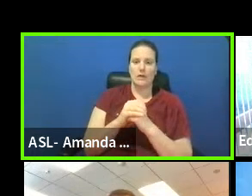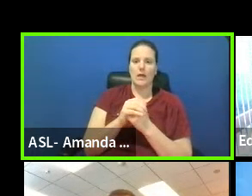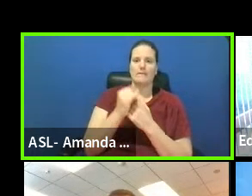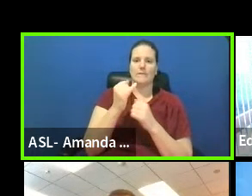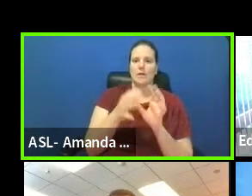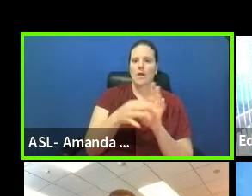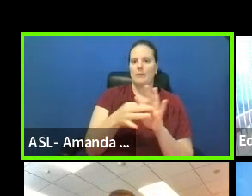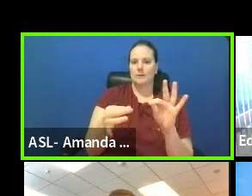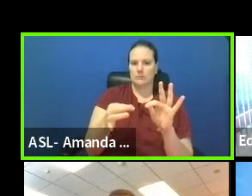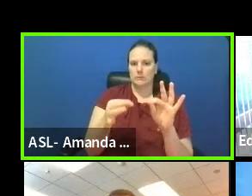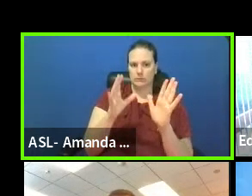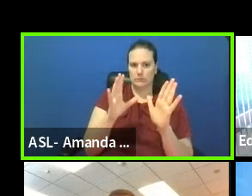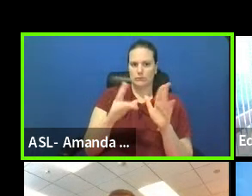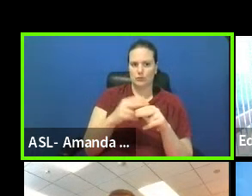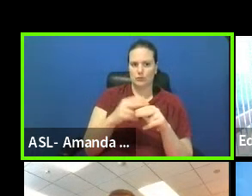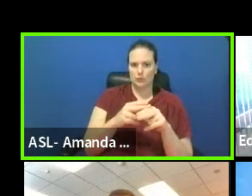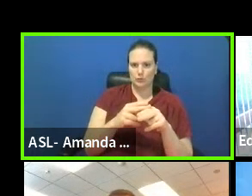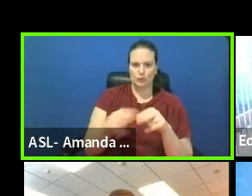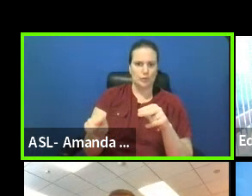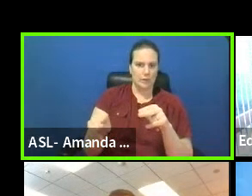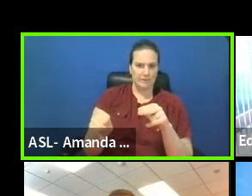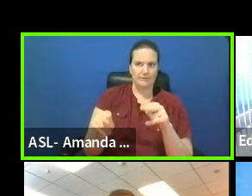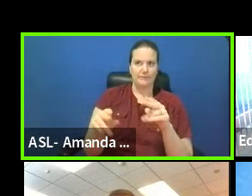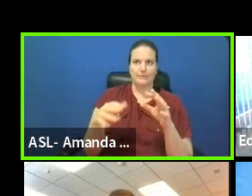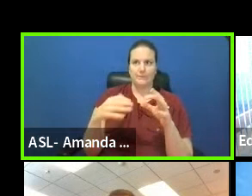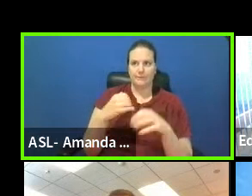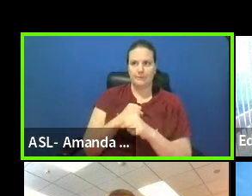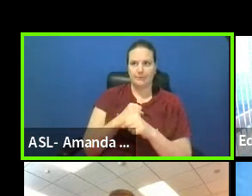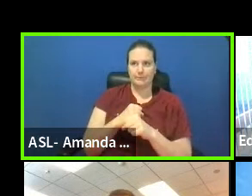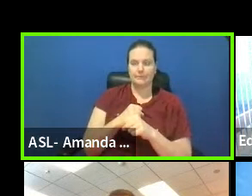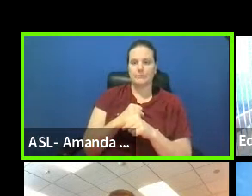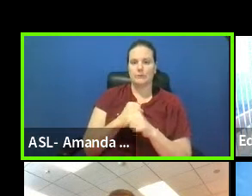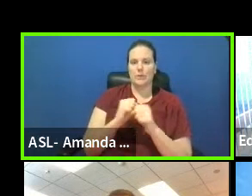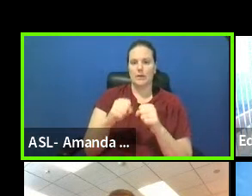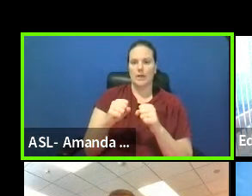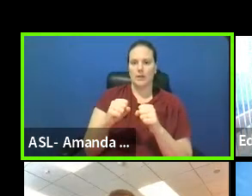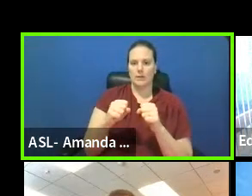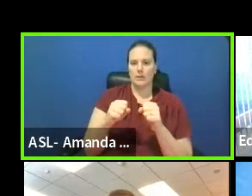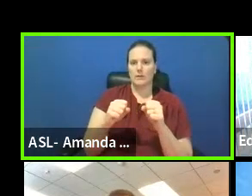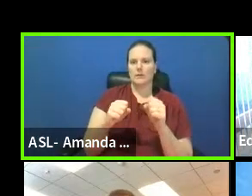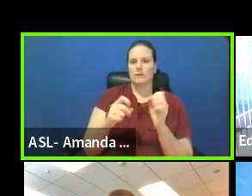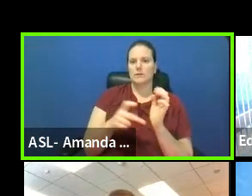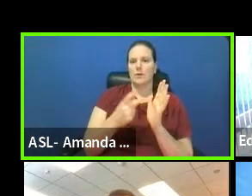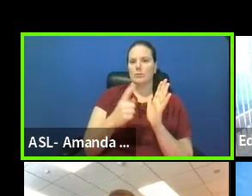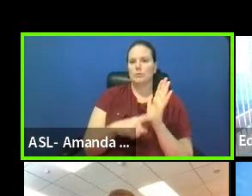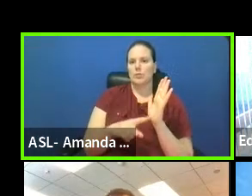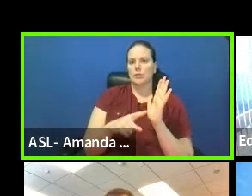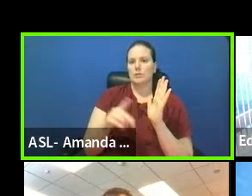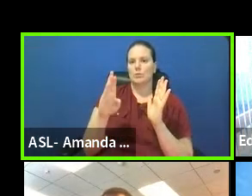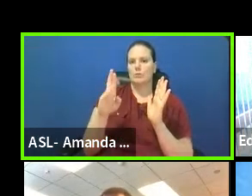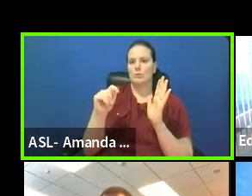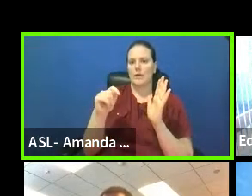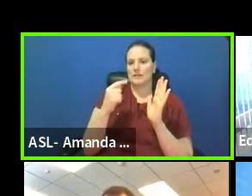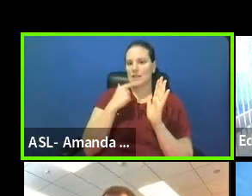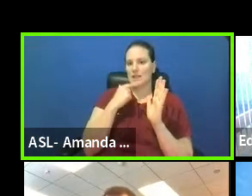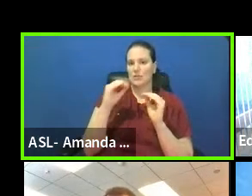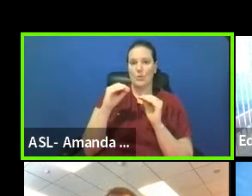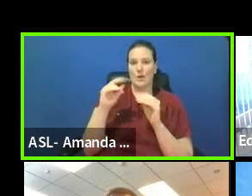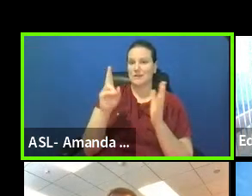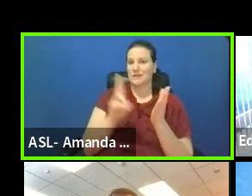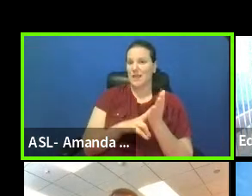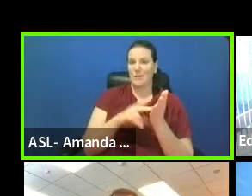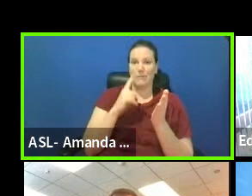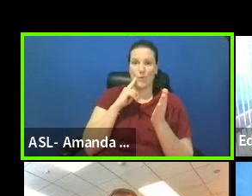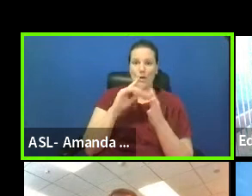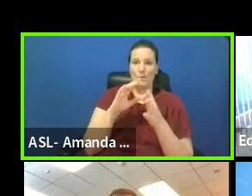comment relatively quickly, so that I can also just double check. Brent's telling me that no one has signed up for